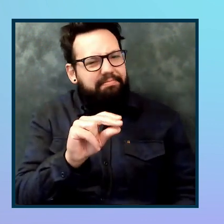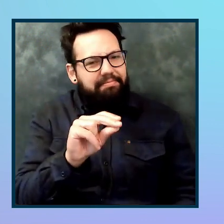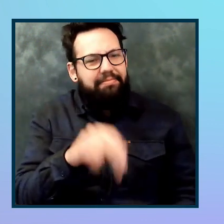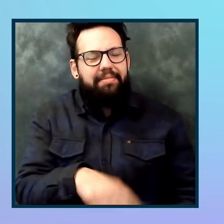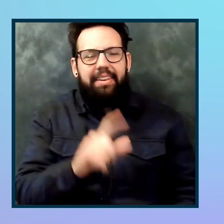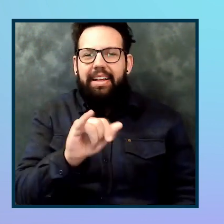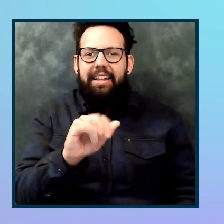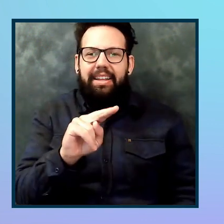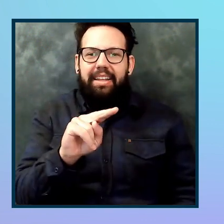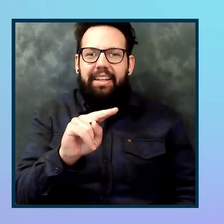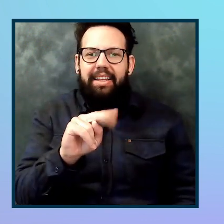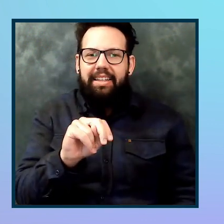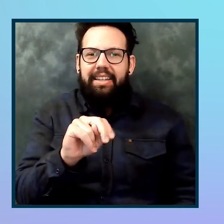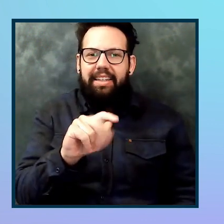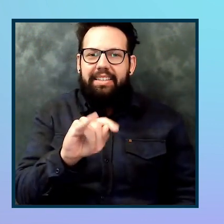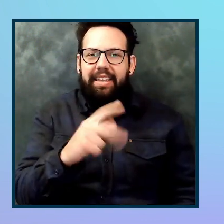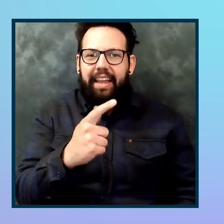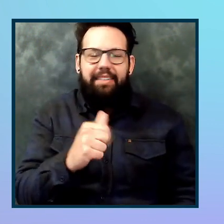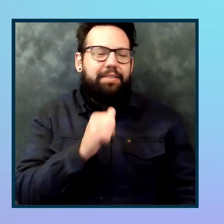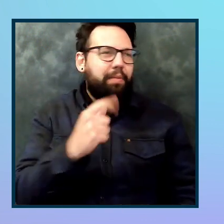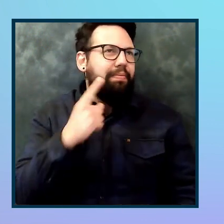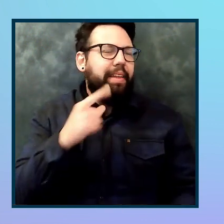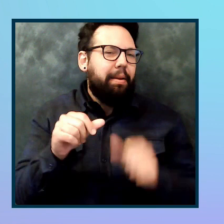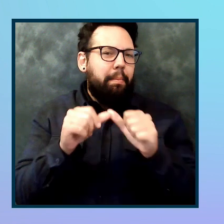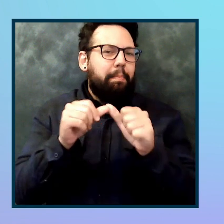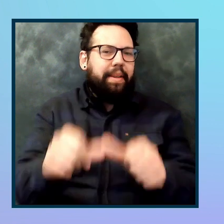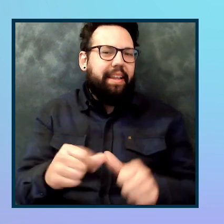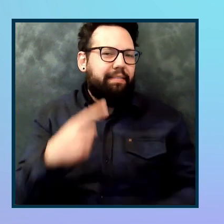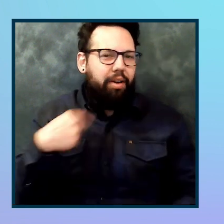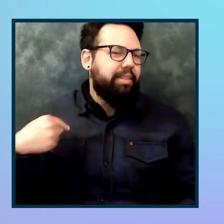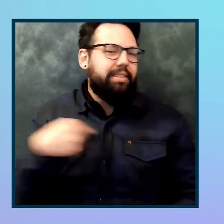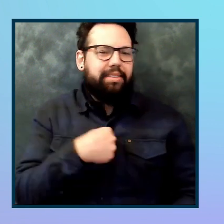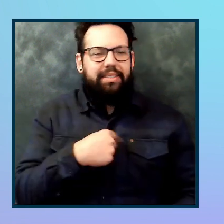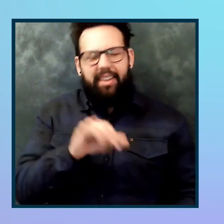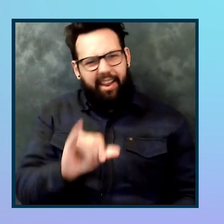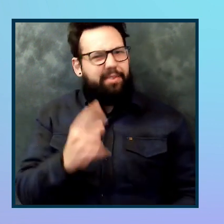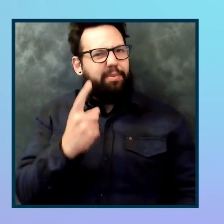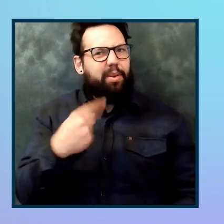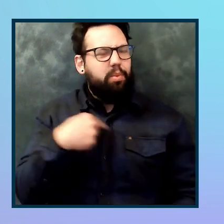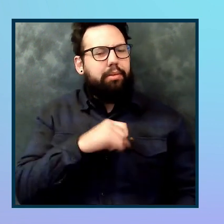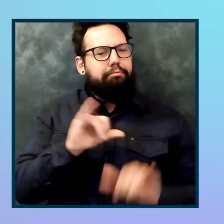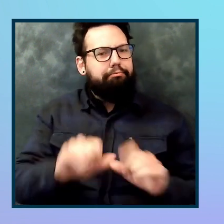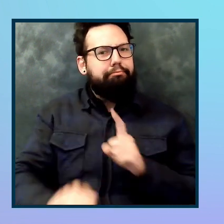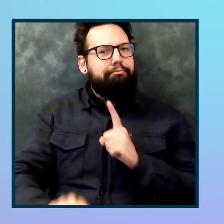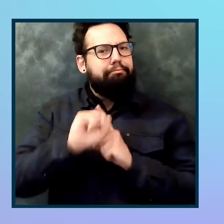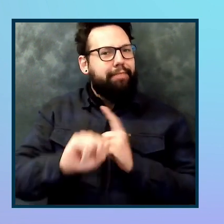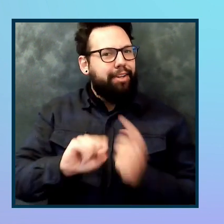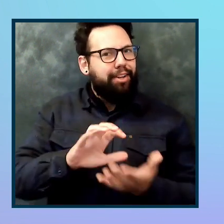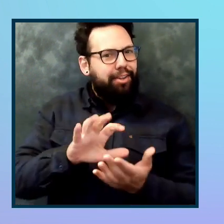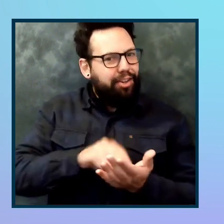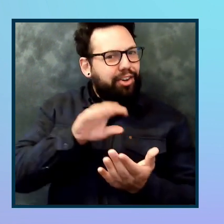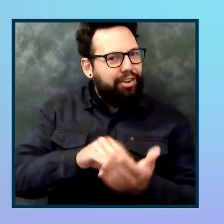maintainable for us, and that's a learning that we've had over the last year, actually. So even though I did show you guys